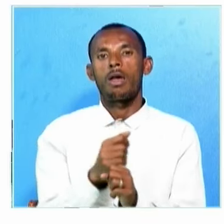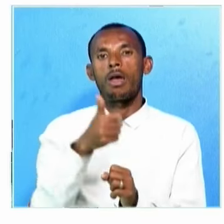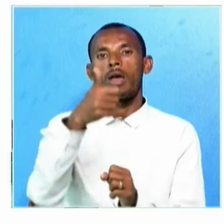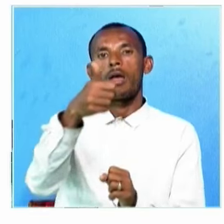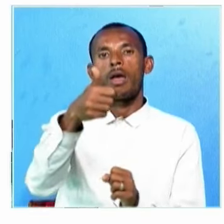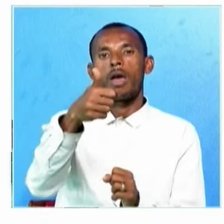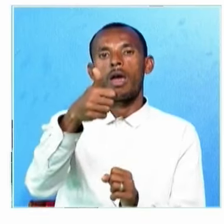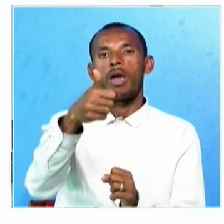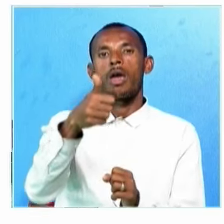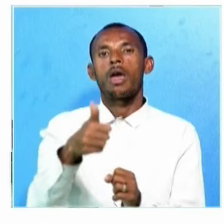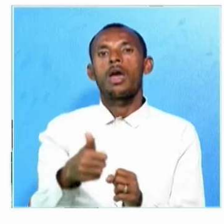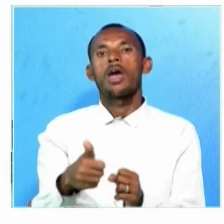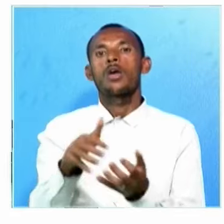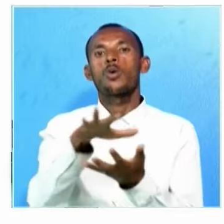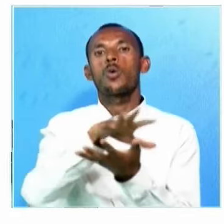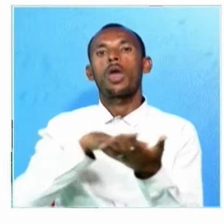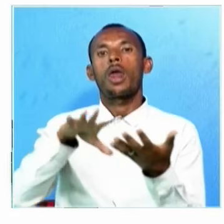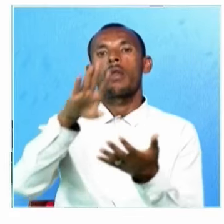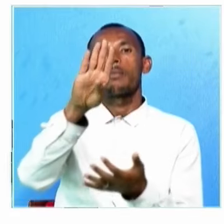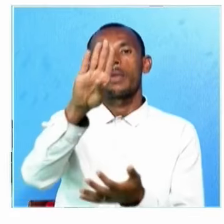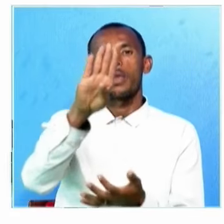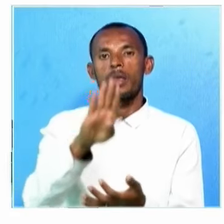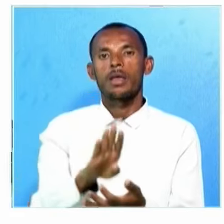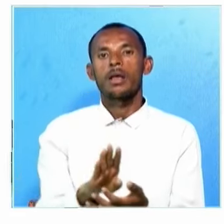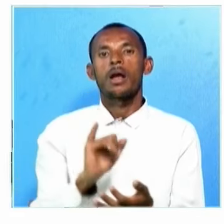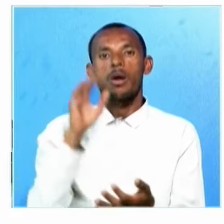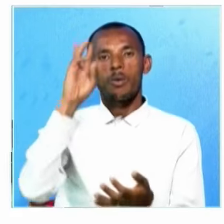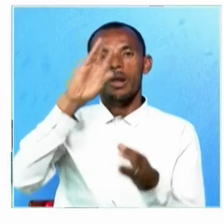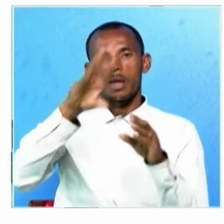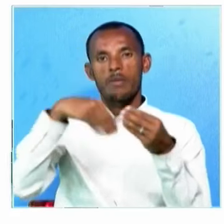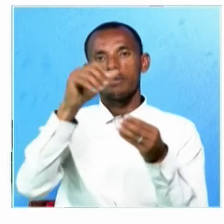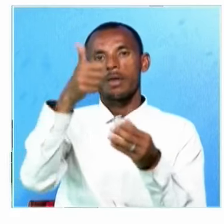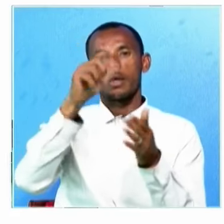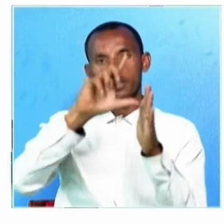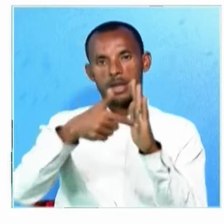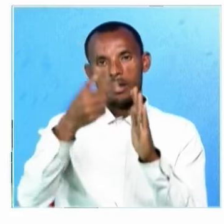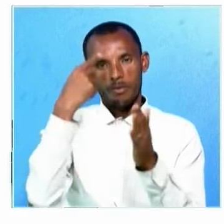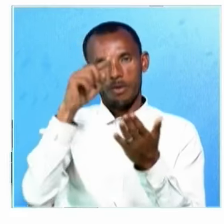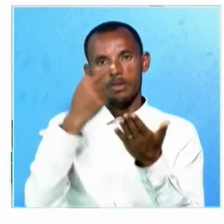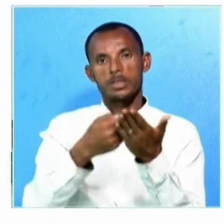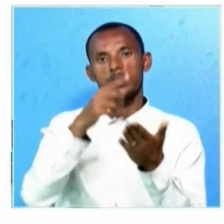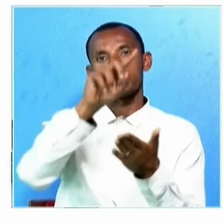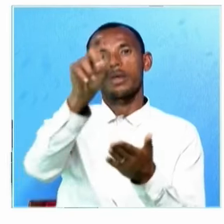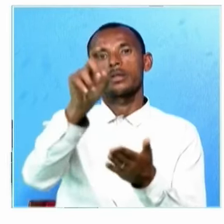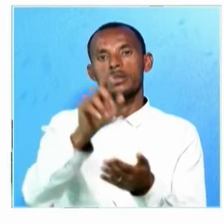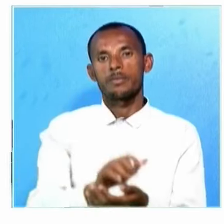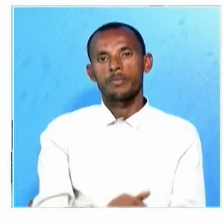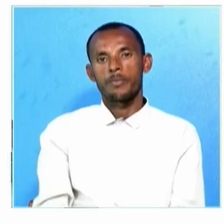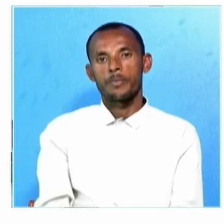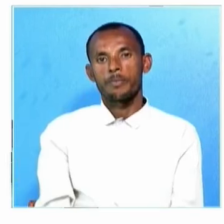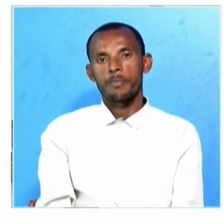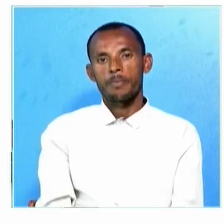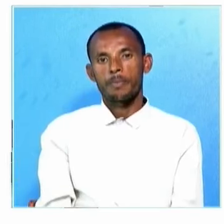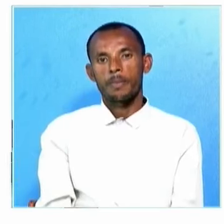A union B. I will give you 10 seconds for this question.